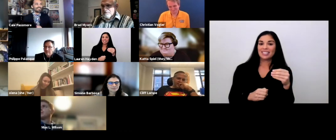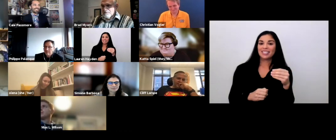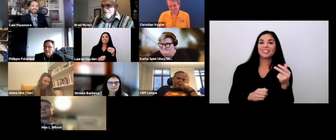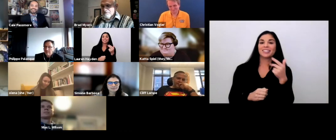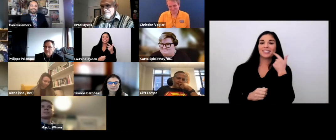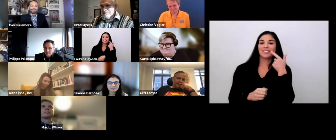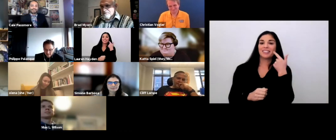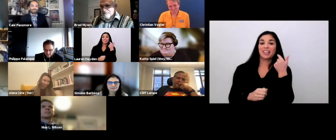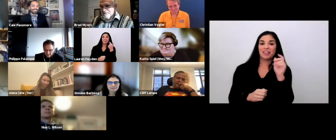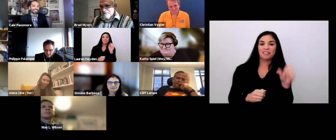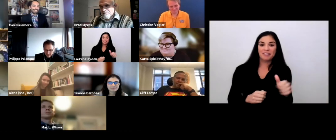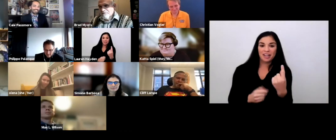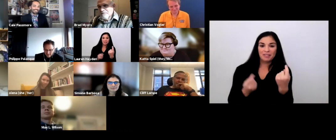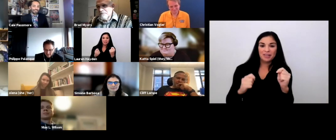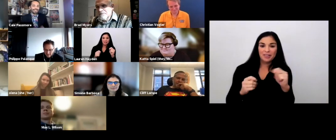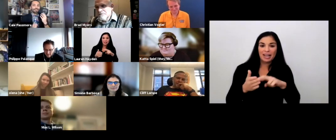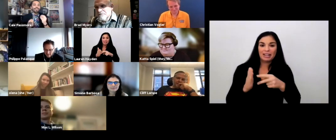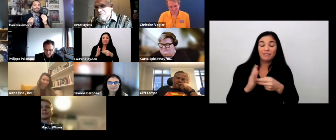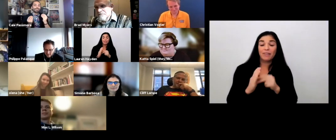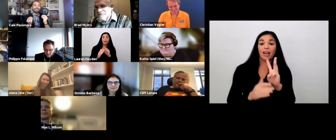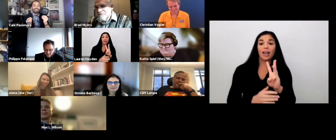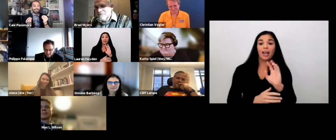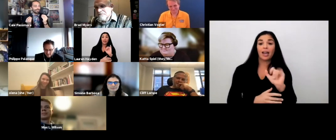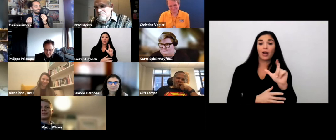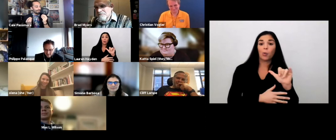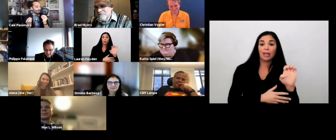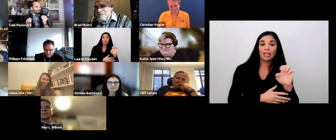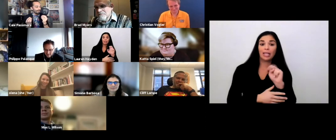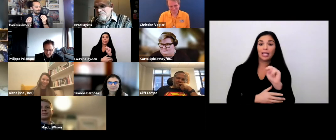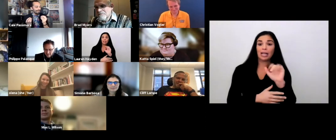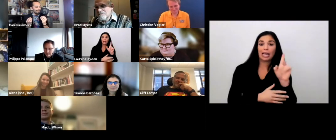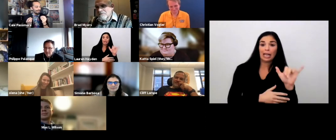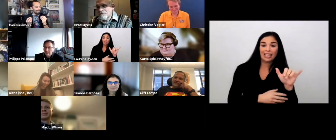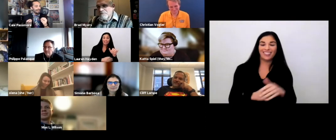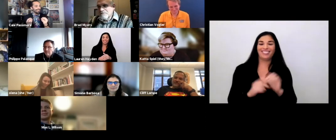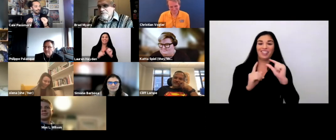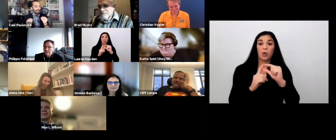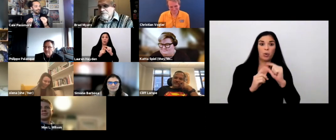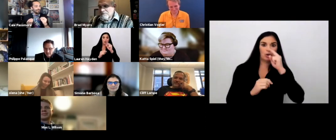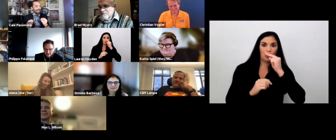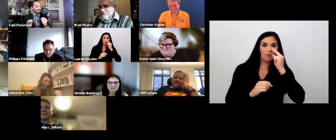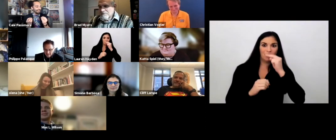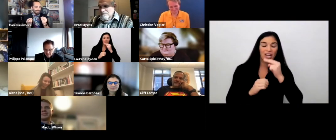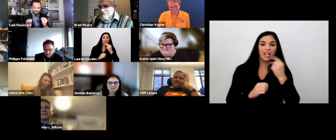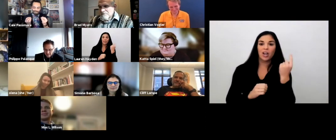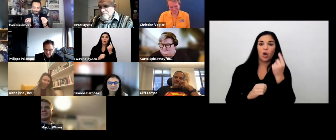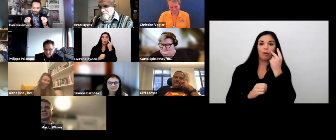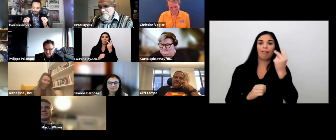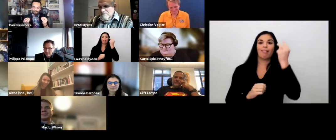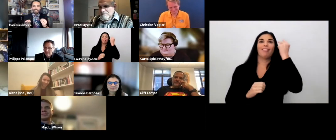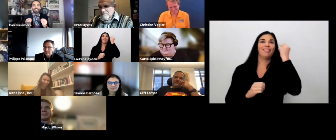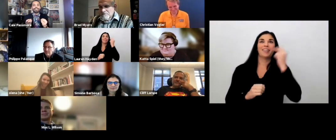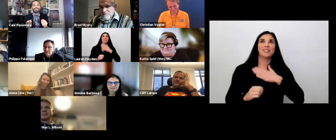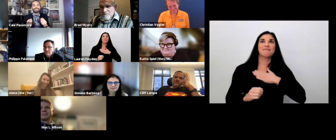does anyone want to try and actually define willy-nilly? I find that word so funny, and I can only hear my past roommate, Max, in a thick German accent saying